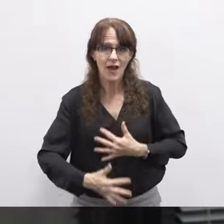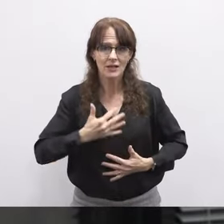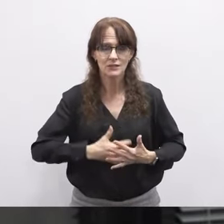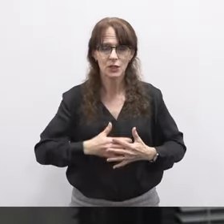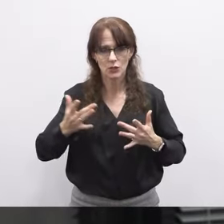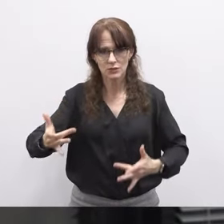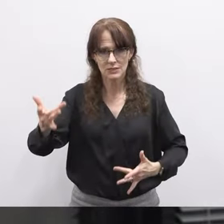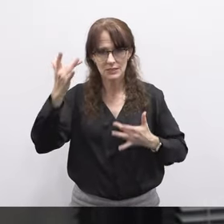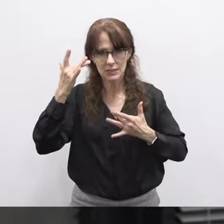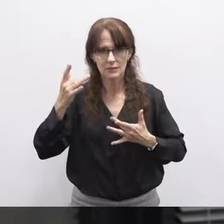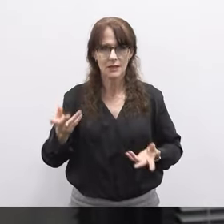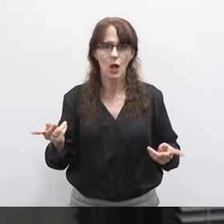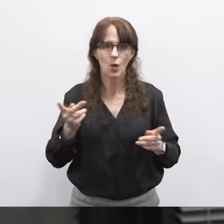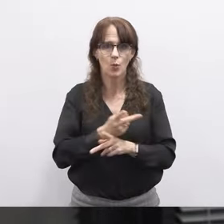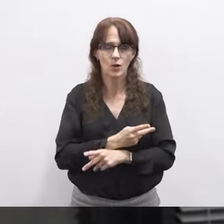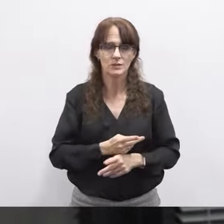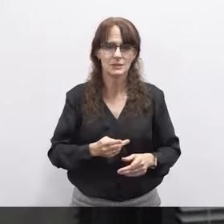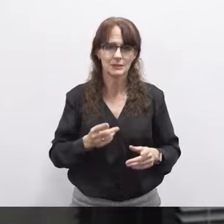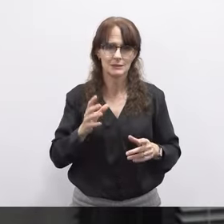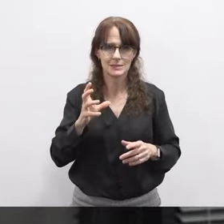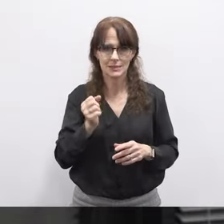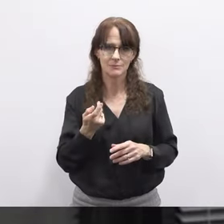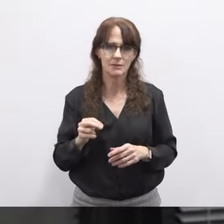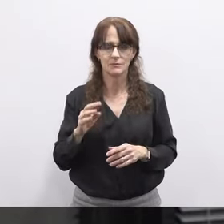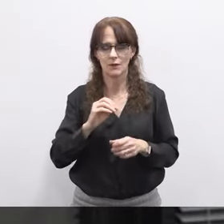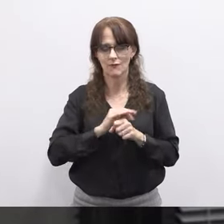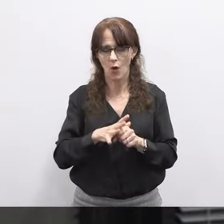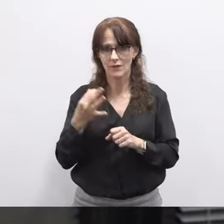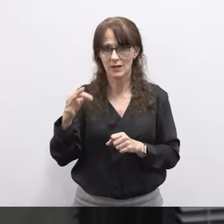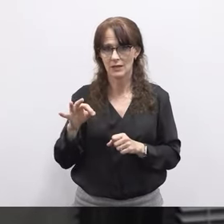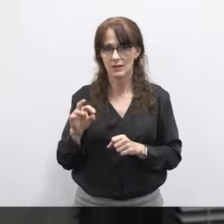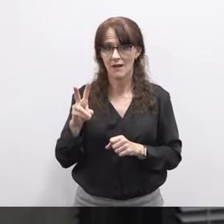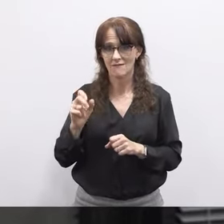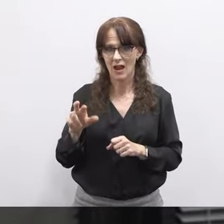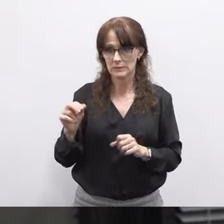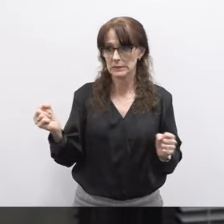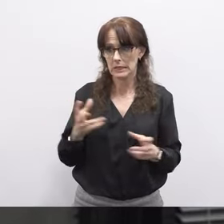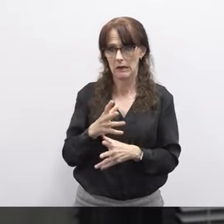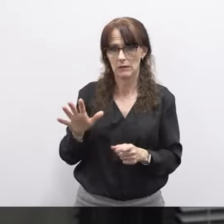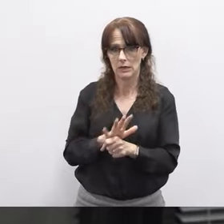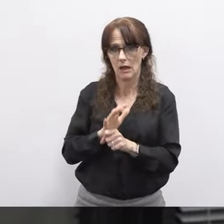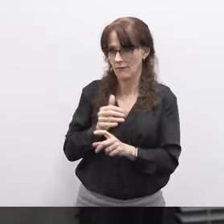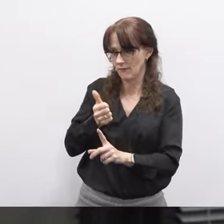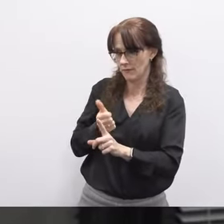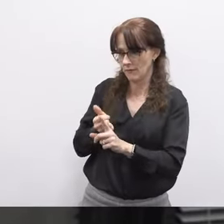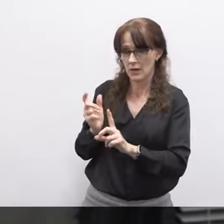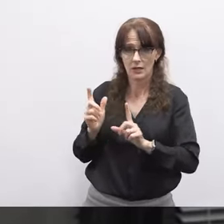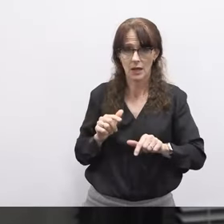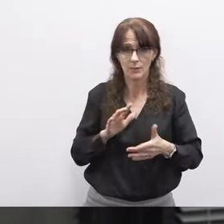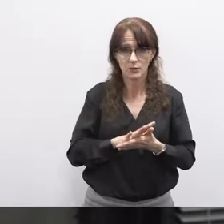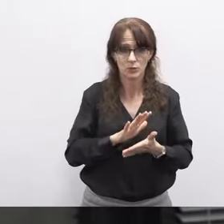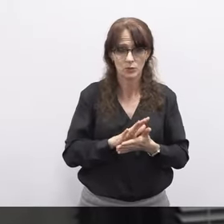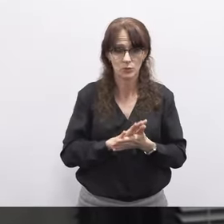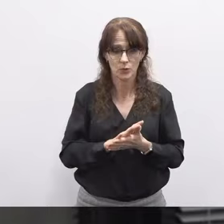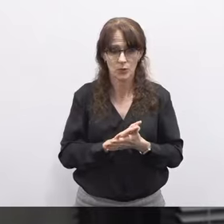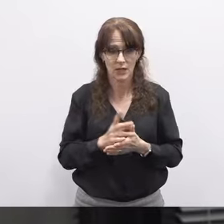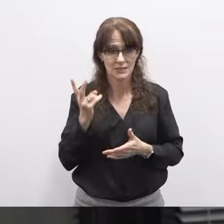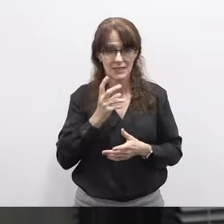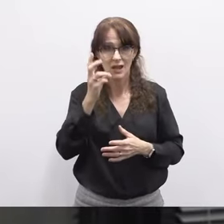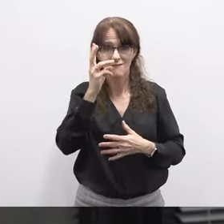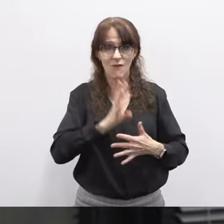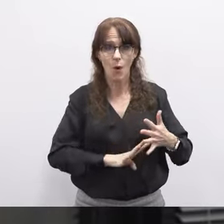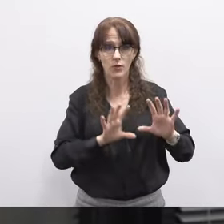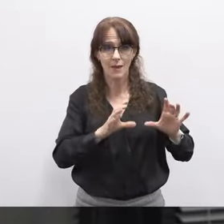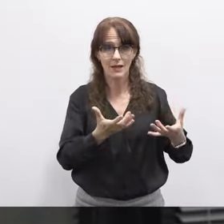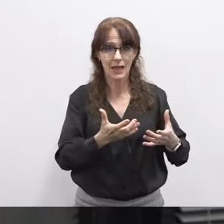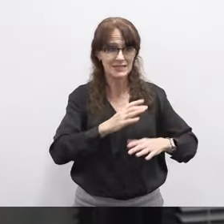not worsening caseloads or symptoms of COVID-19. The virus is scary enough as it is. Just coming to school, seeing a quarter of my class gone,